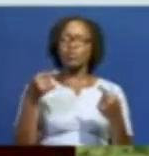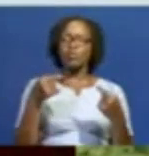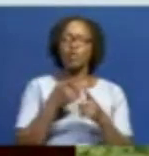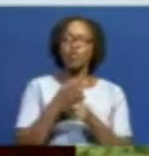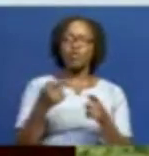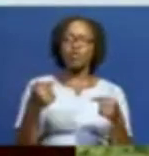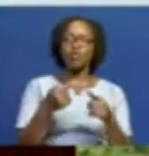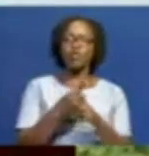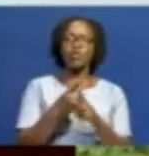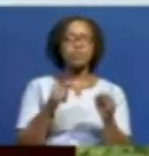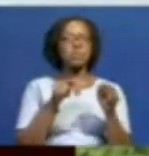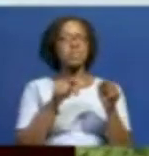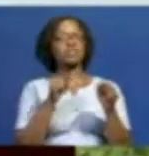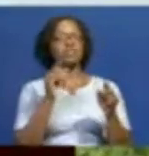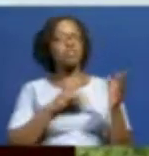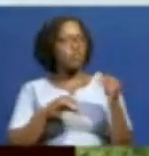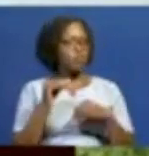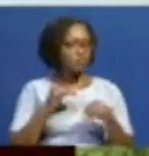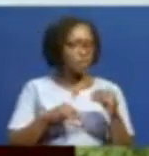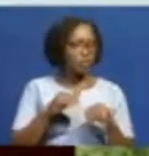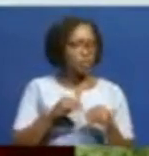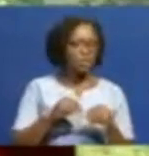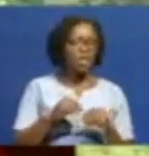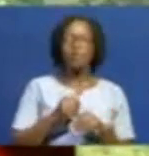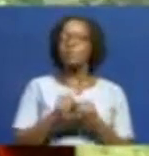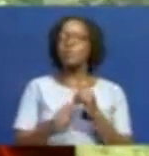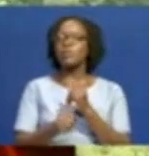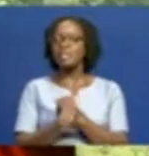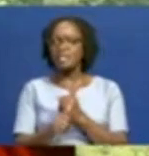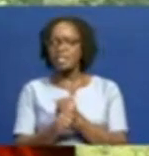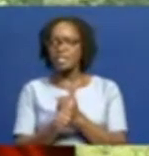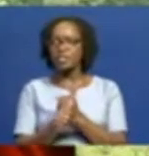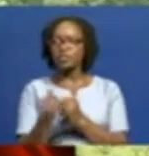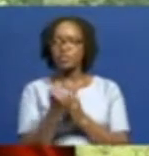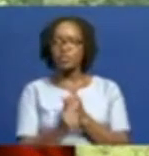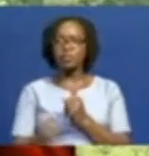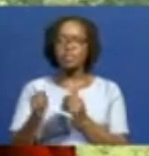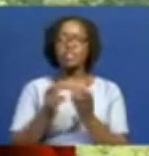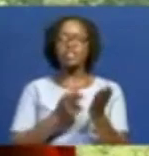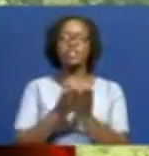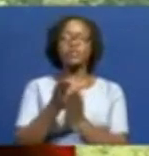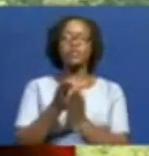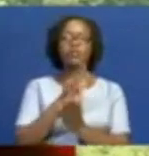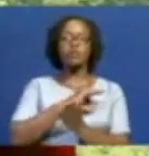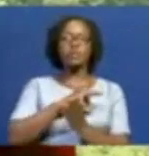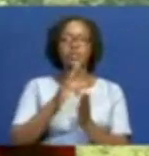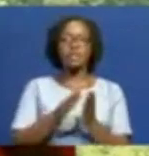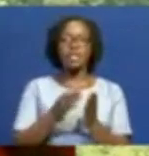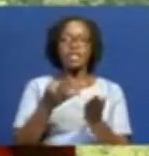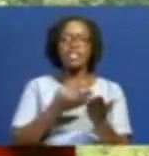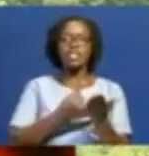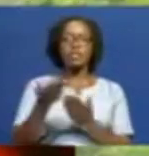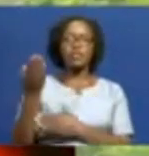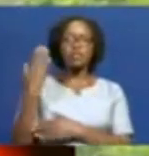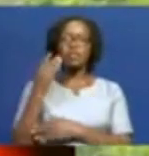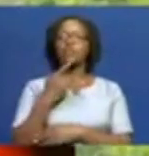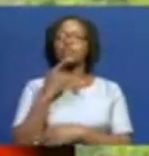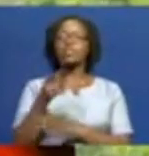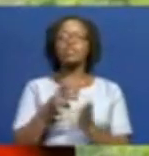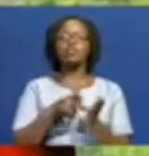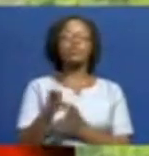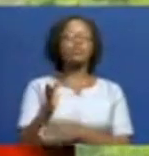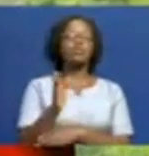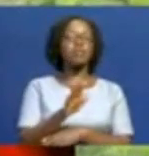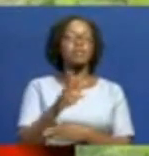and allegations of corruption which threatened to sideline genuine beneficiaries. 3 weeks ago, the president directed that the compensation